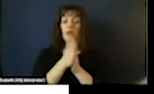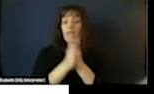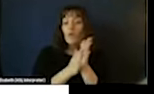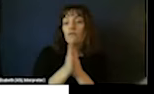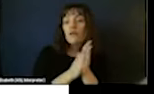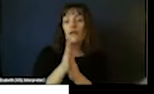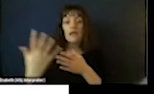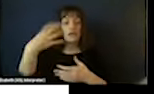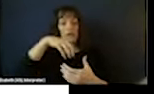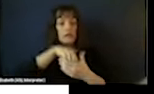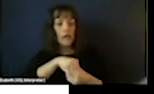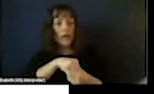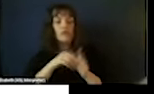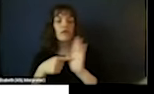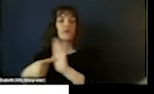success.